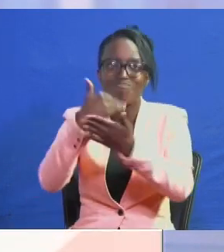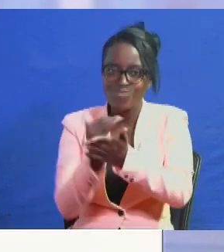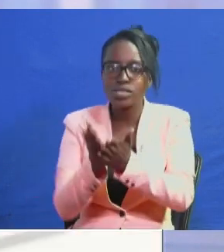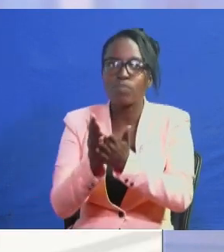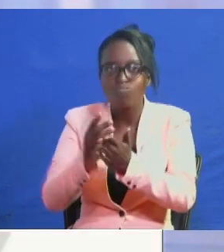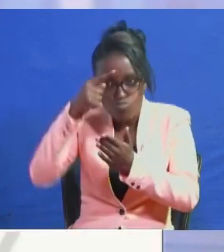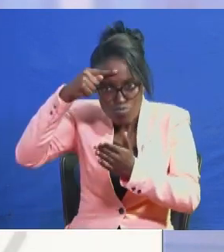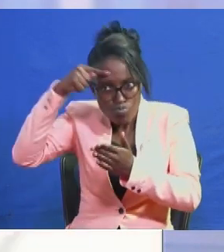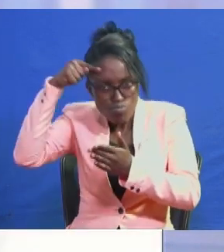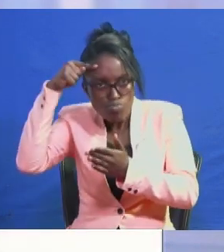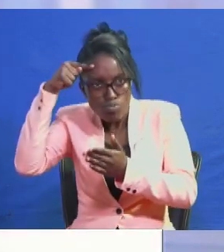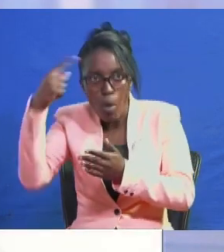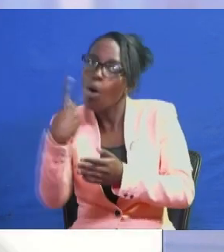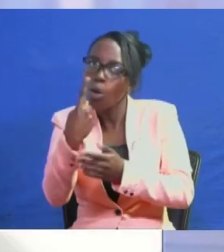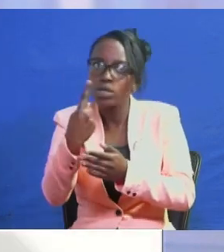baldness,